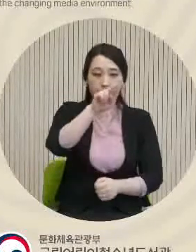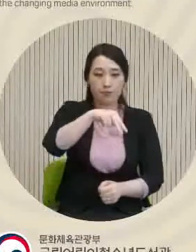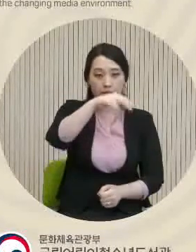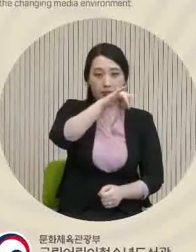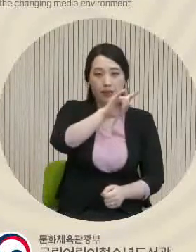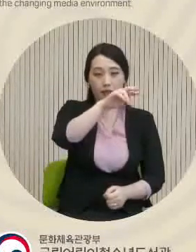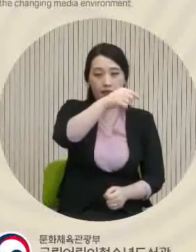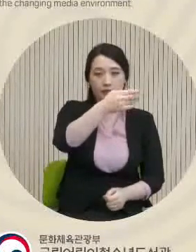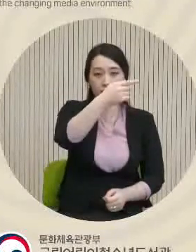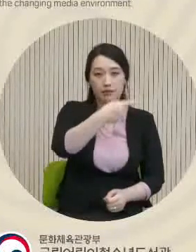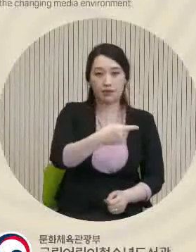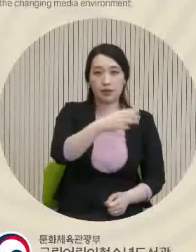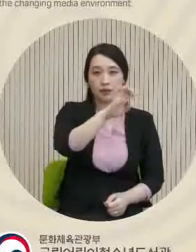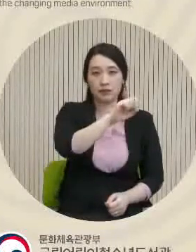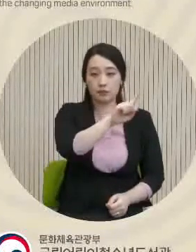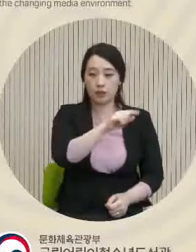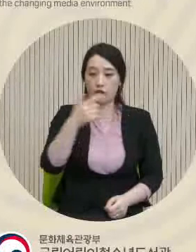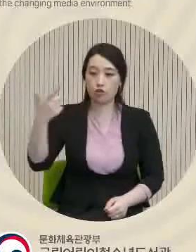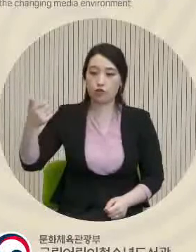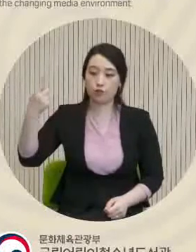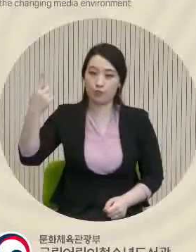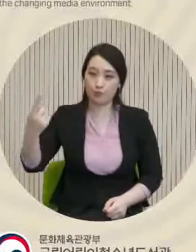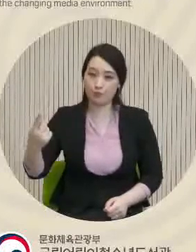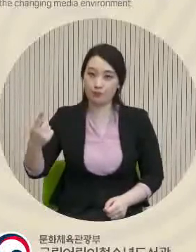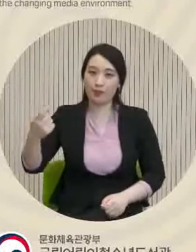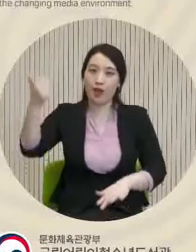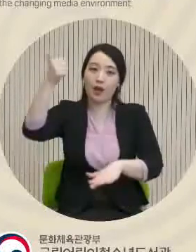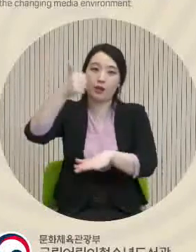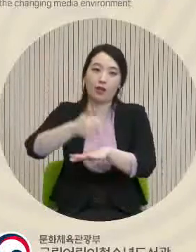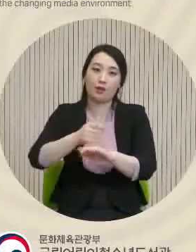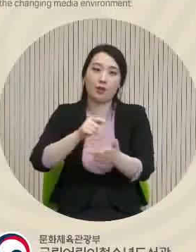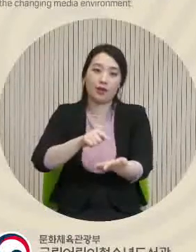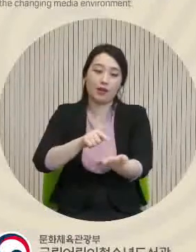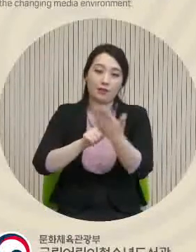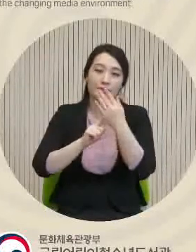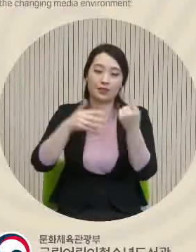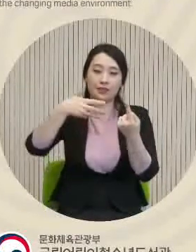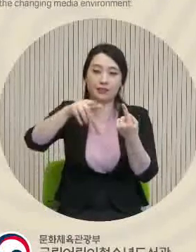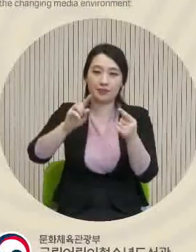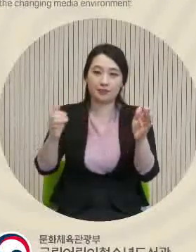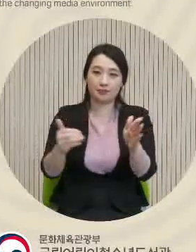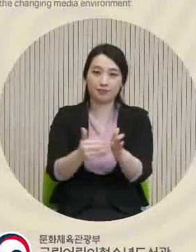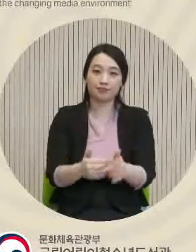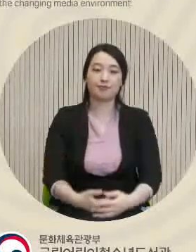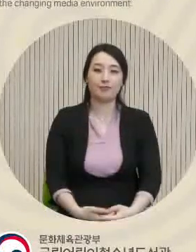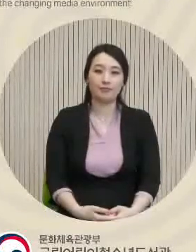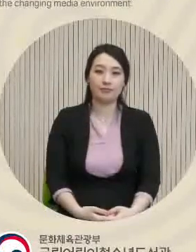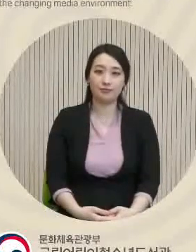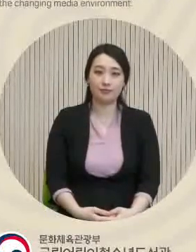were able to have the 57 bookstagram and 41